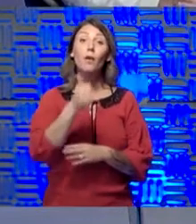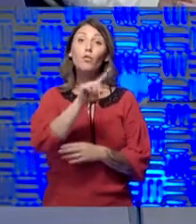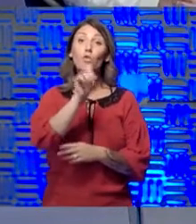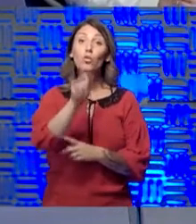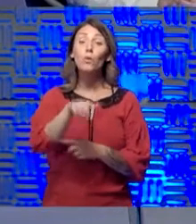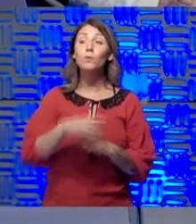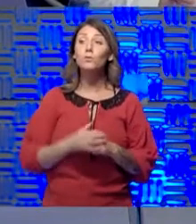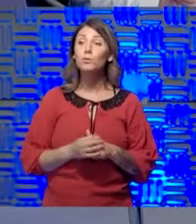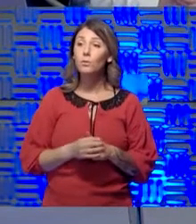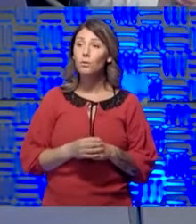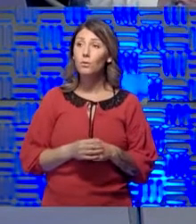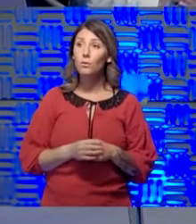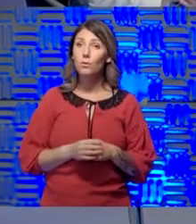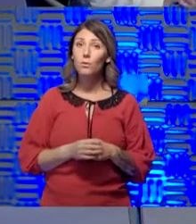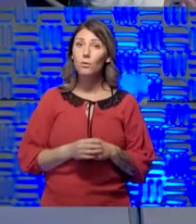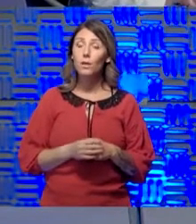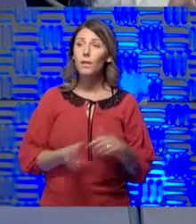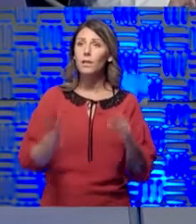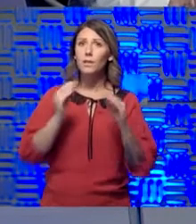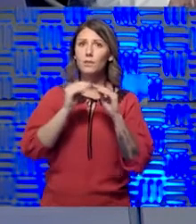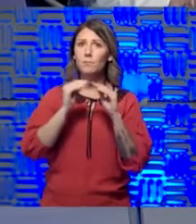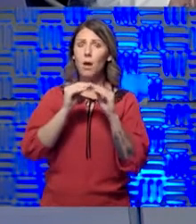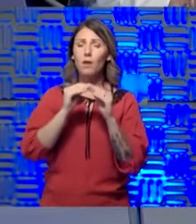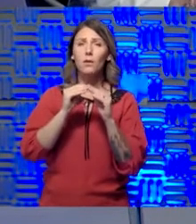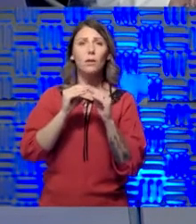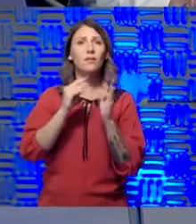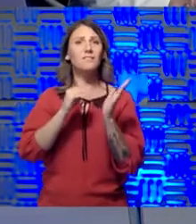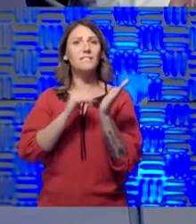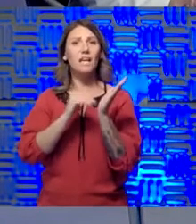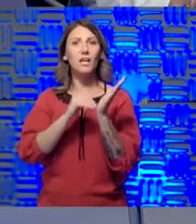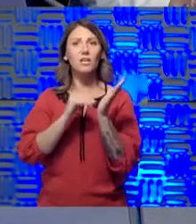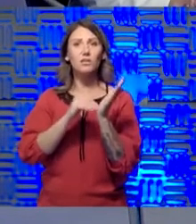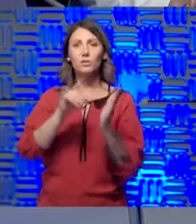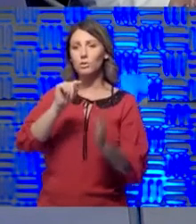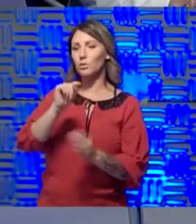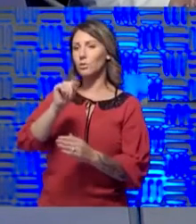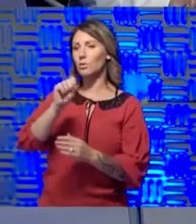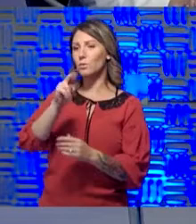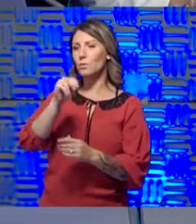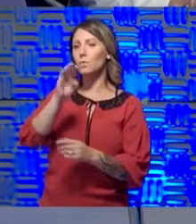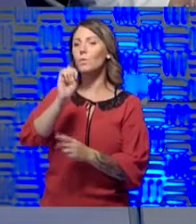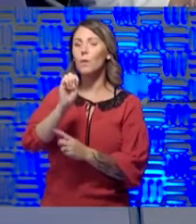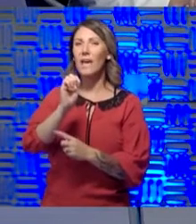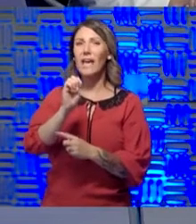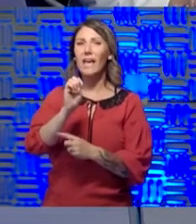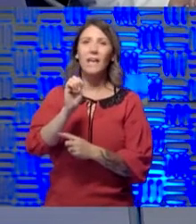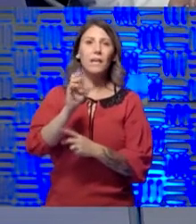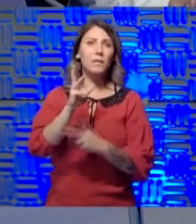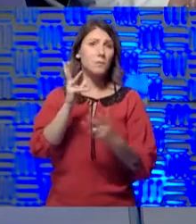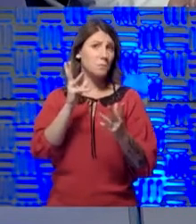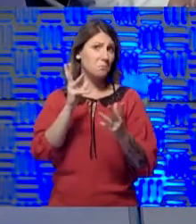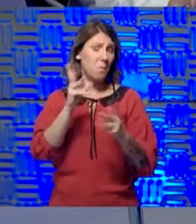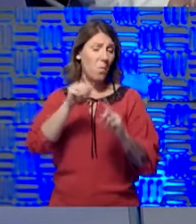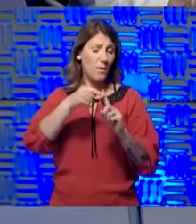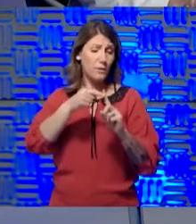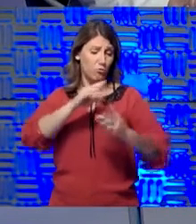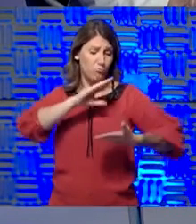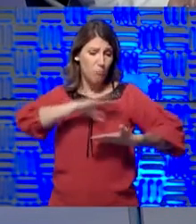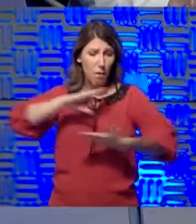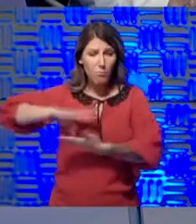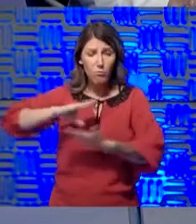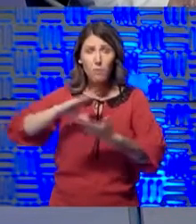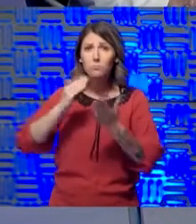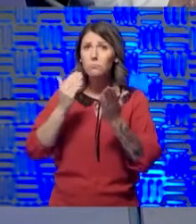Yeah, this is probably more for Dr. Sue. When will mammograms start again? And can they speak to